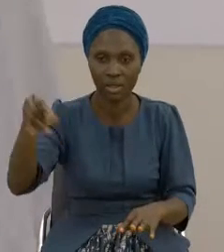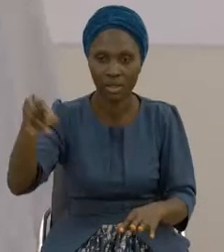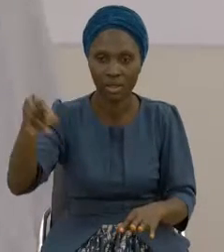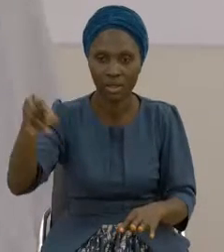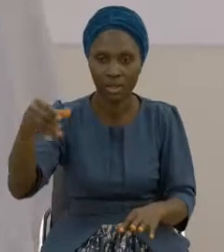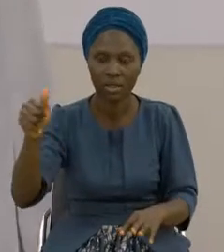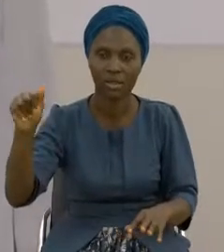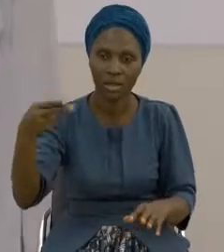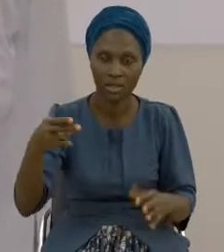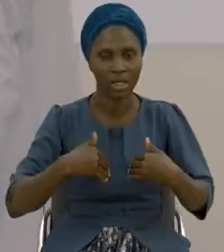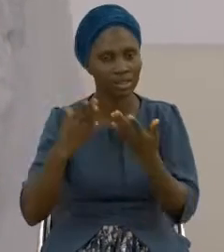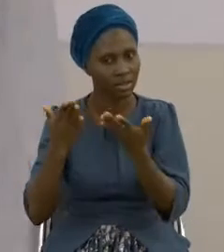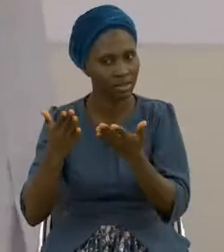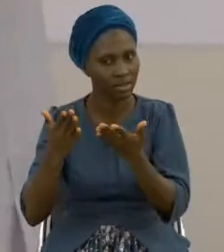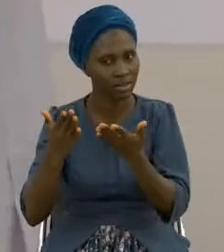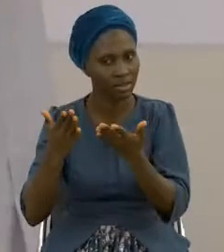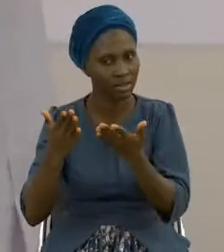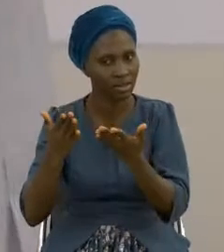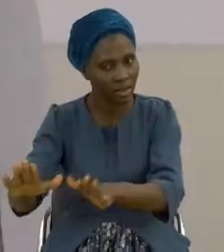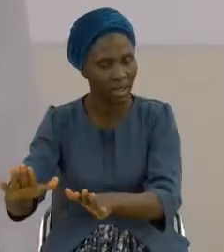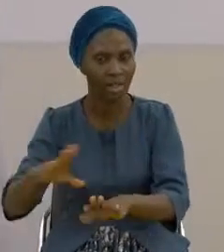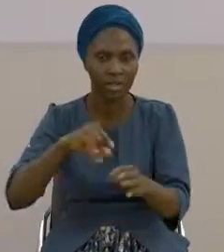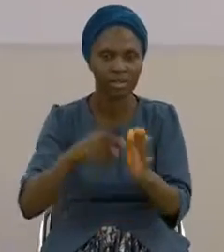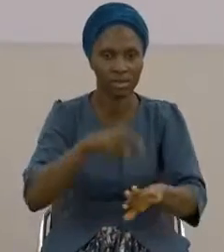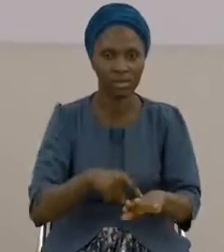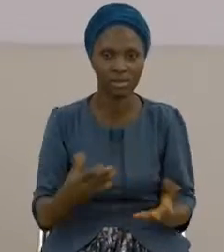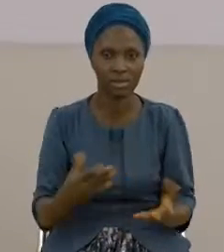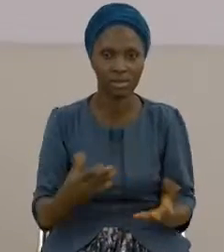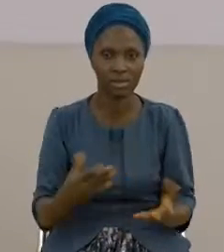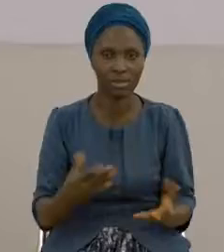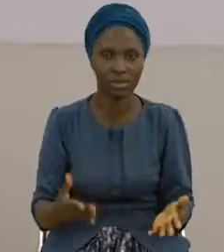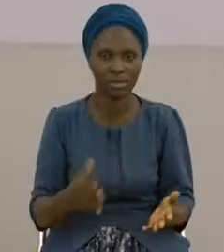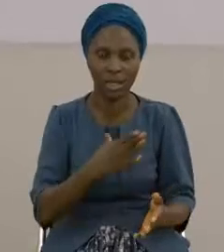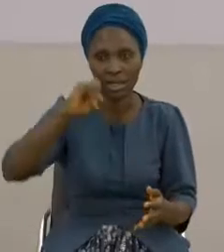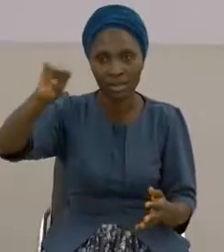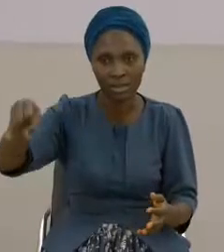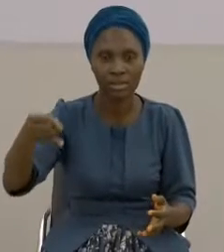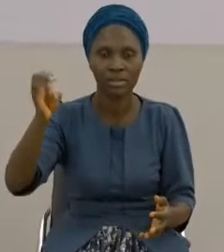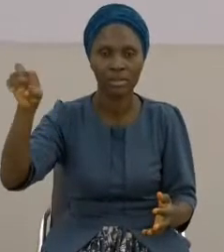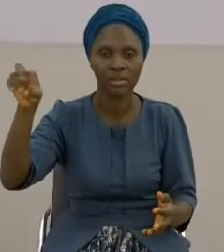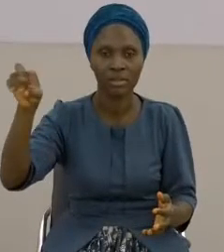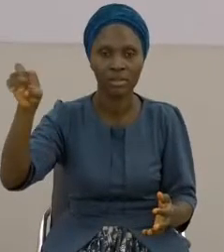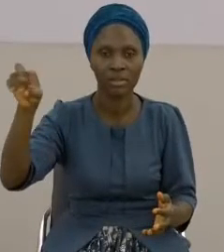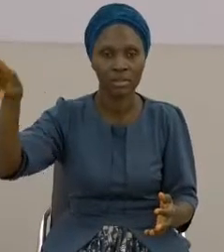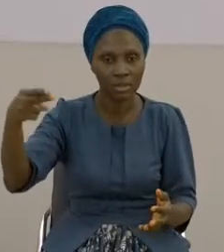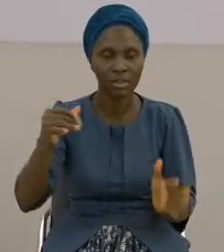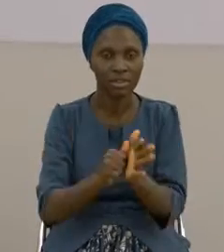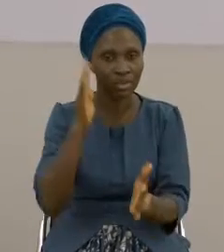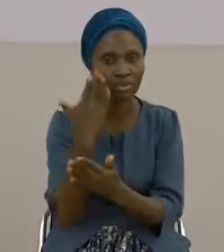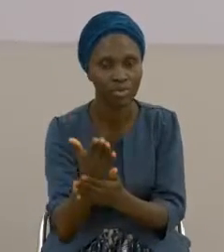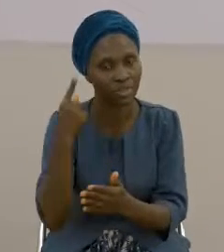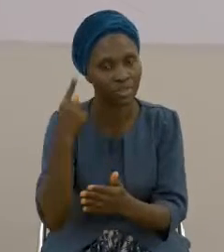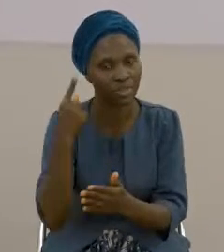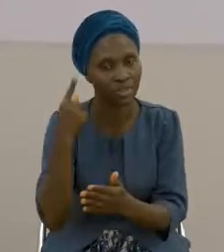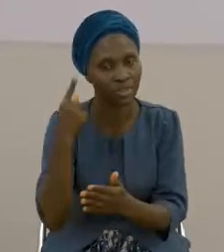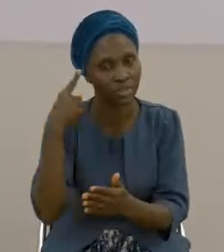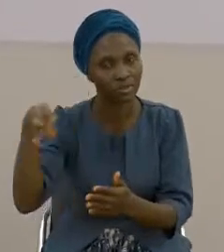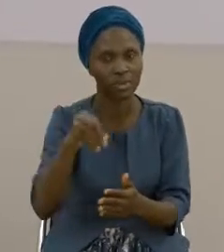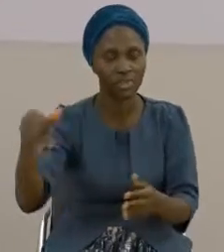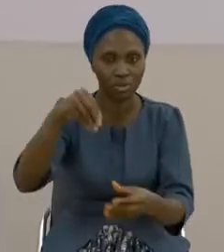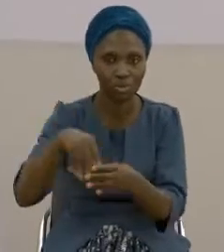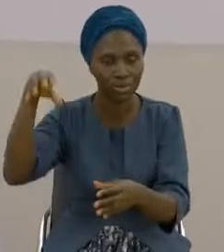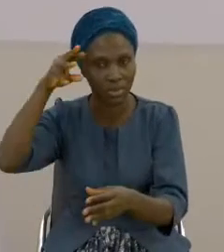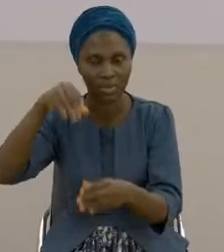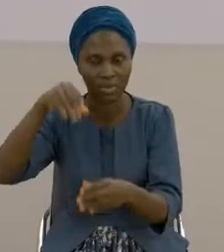them, they put him in the dungeon. And now there is none to plead thy cause, that